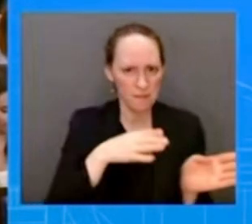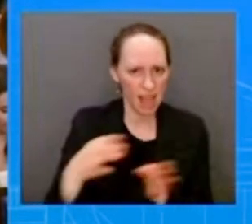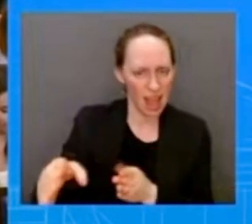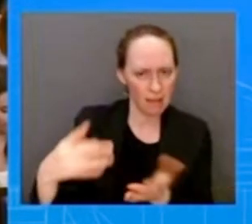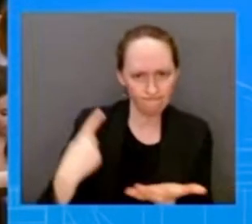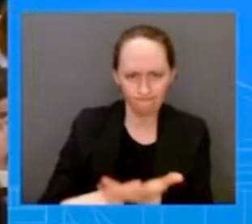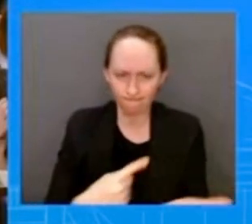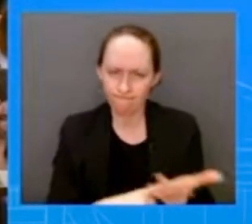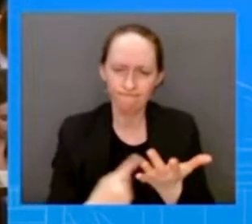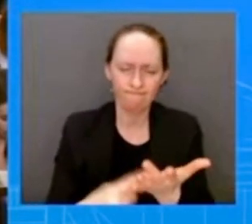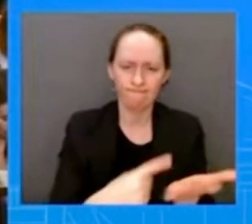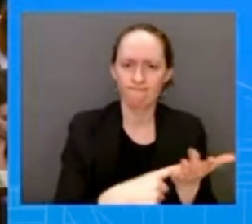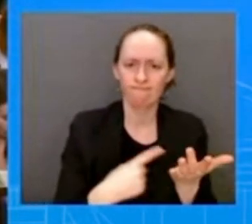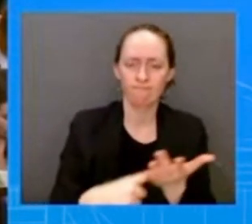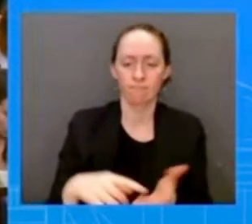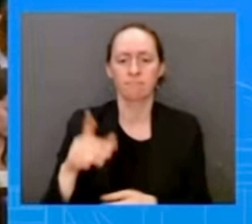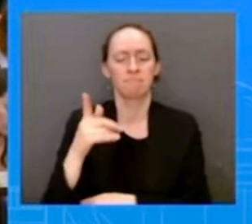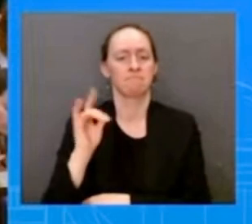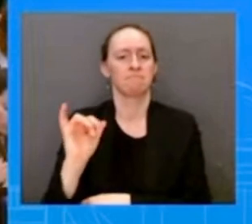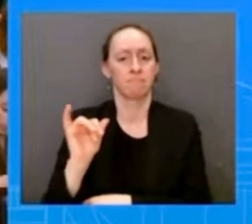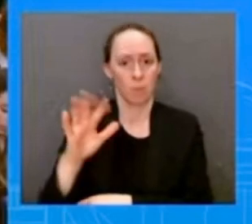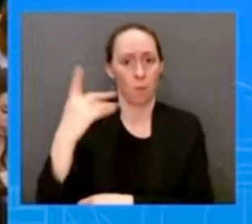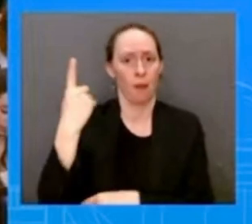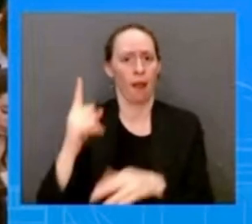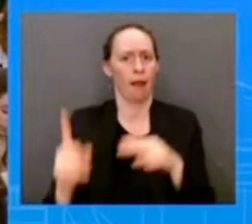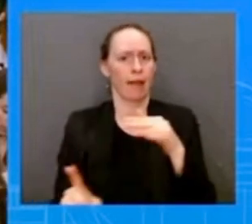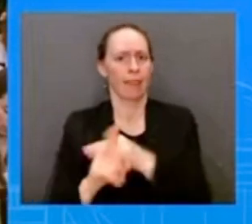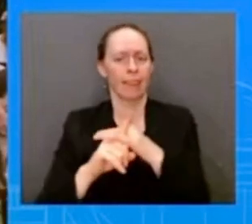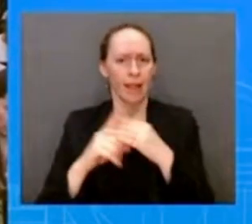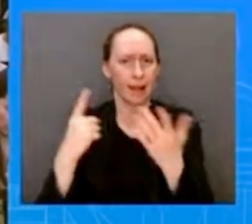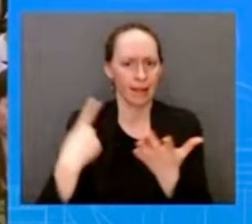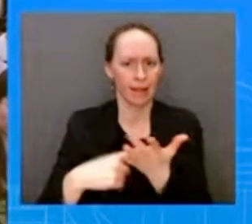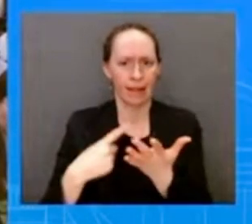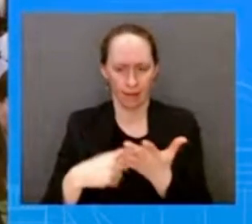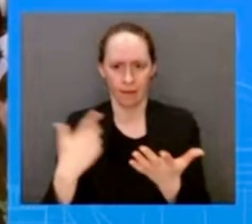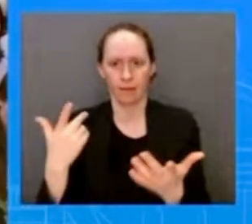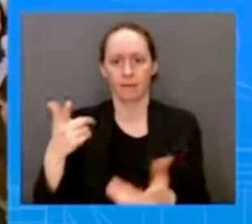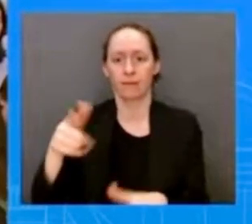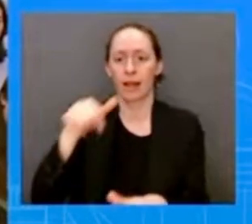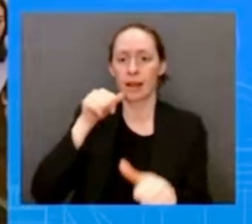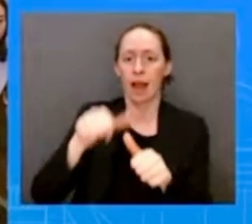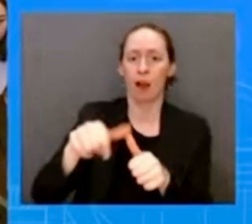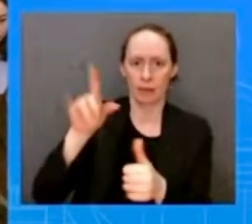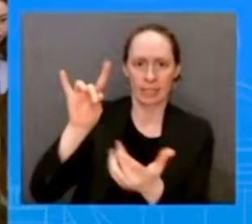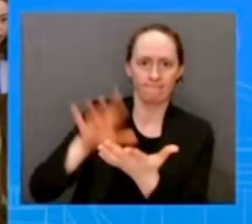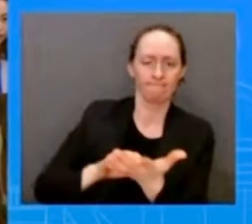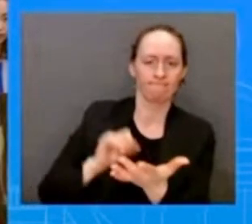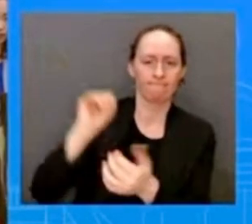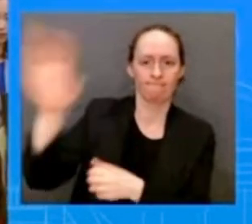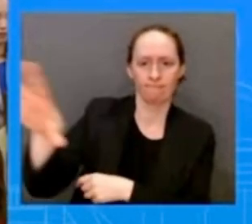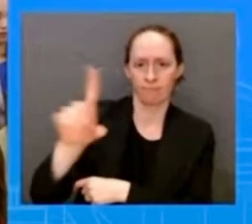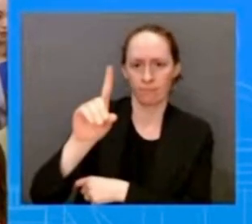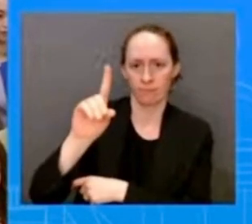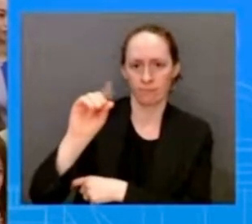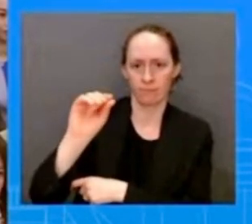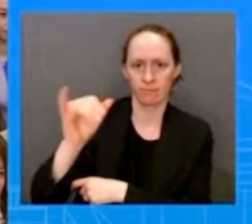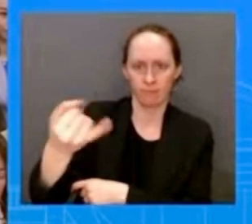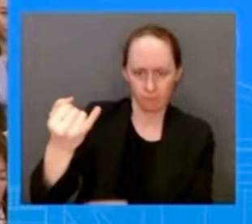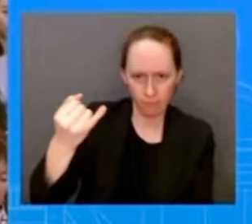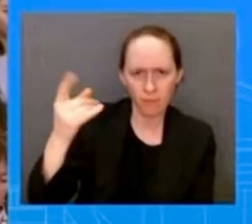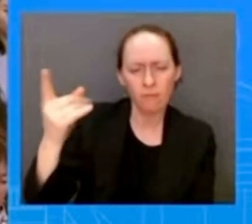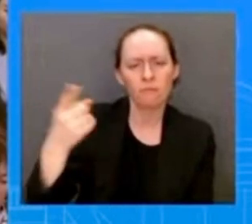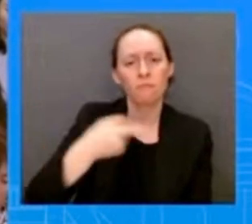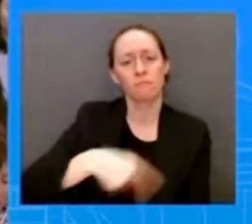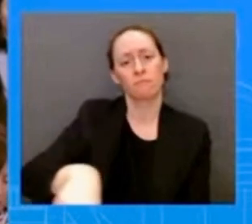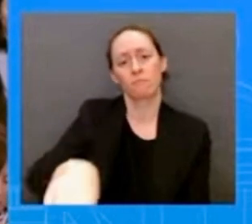DOJ wanting an update on what the administration has been doing on the executive orders that the president put out on police reform. And one